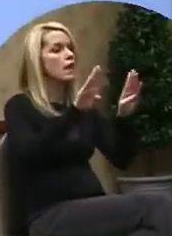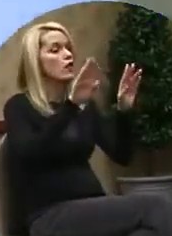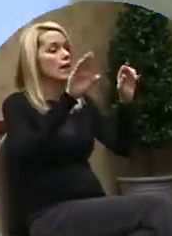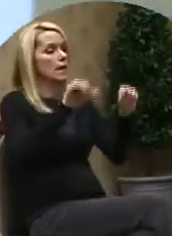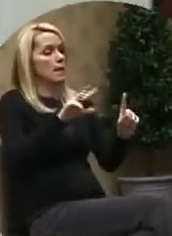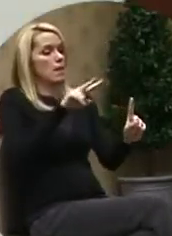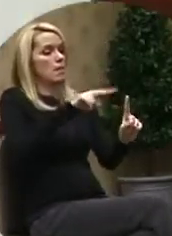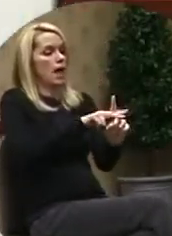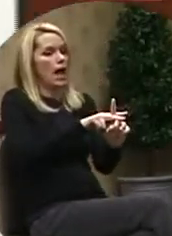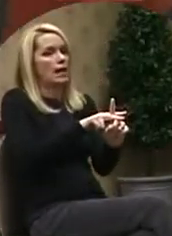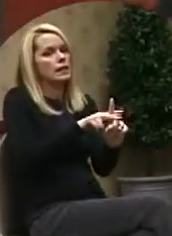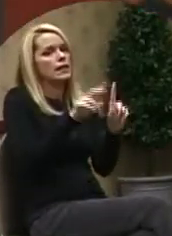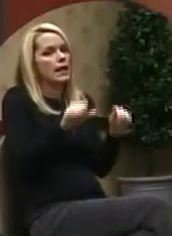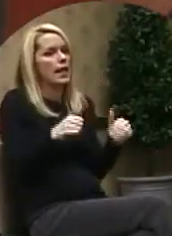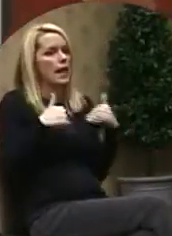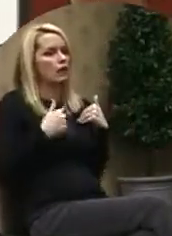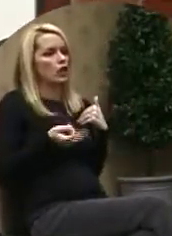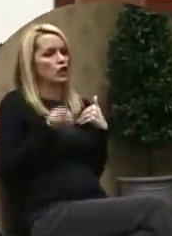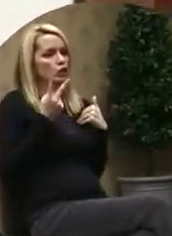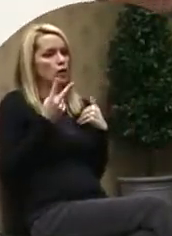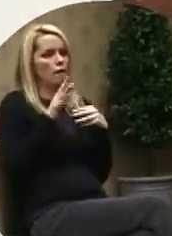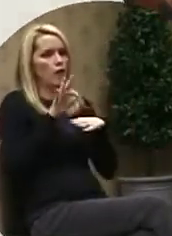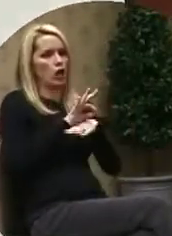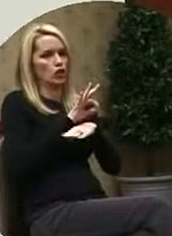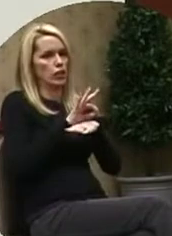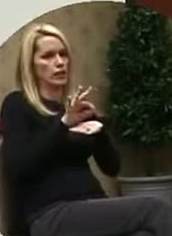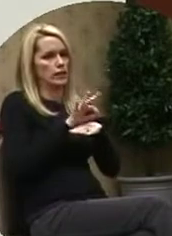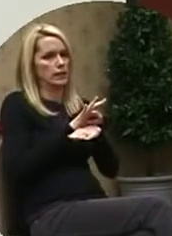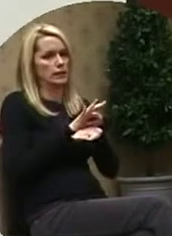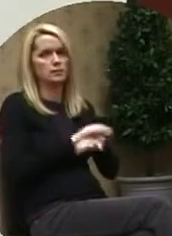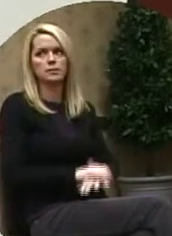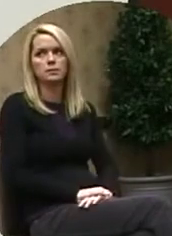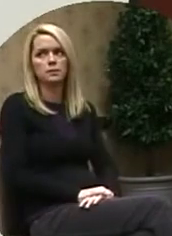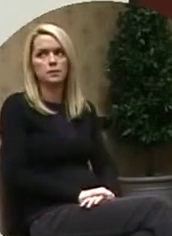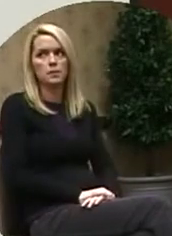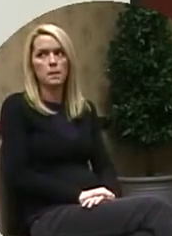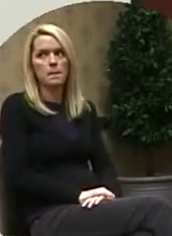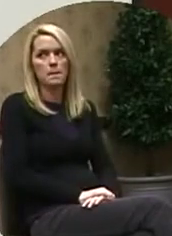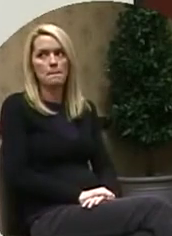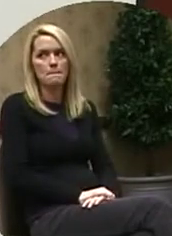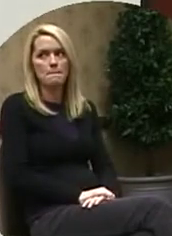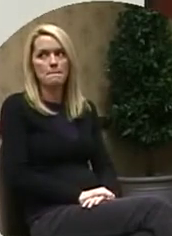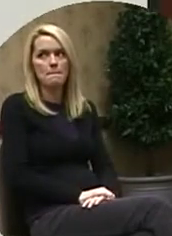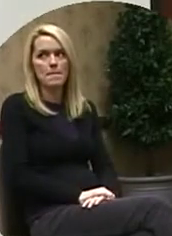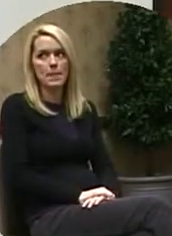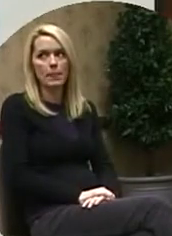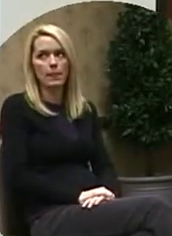Behavior that can have two functions. Okay. So let's take